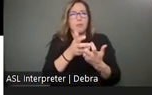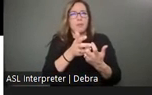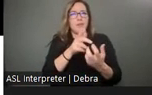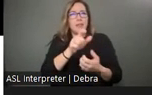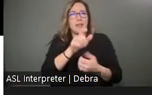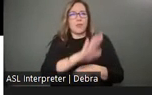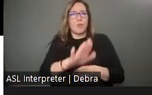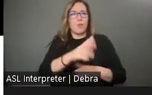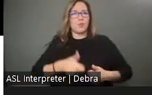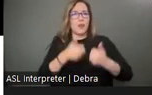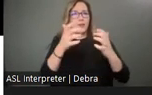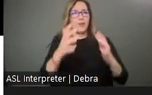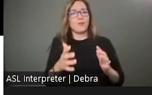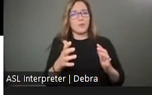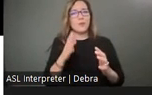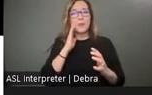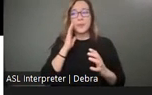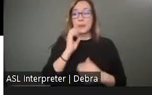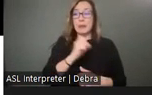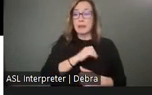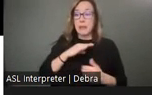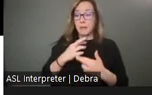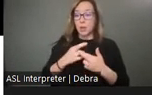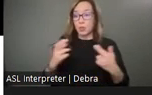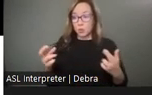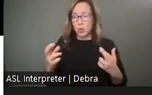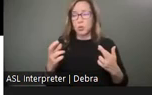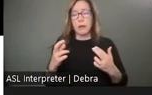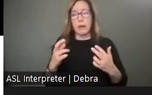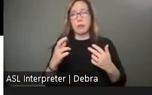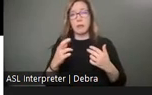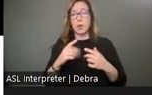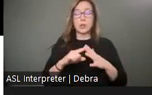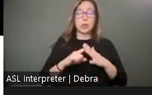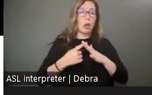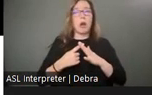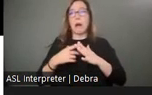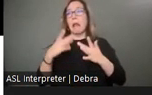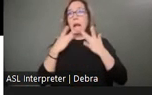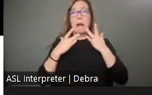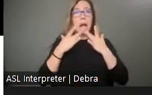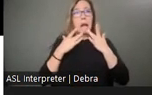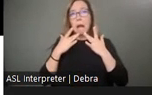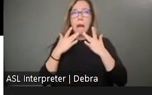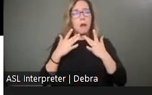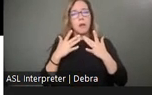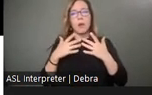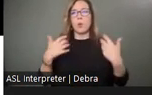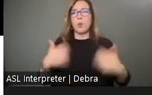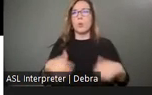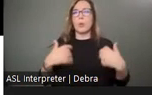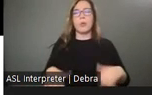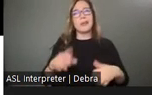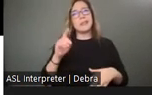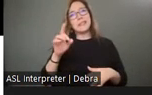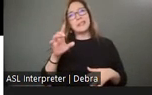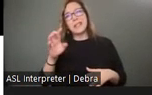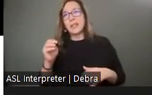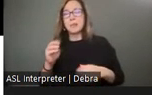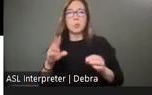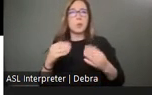hand. So we know that staffing resources at the beginning of a disaster are strained, and it's a force multiplier for DCM to provide those